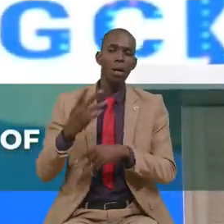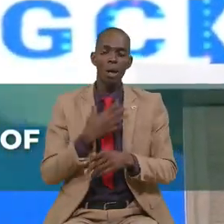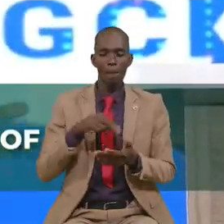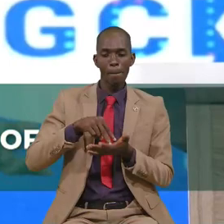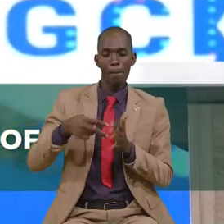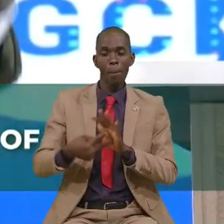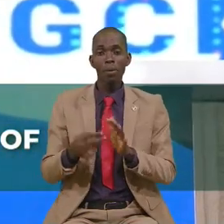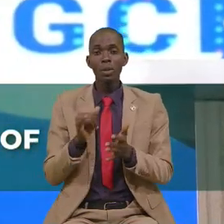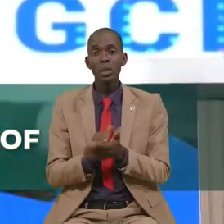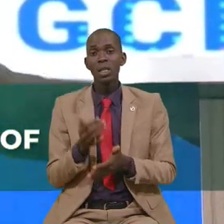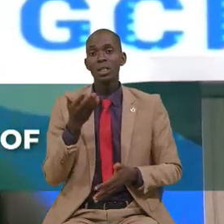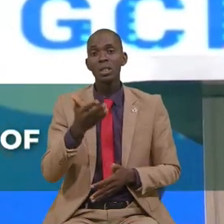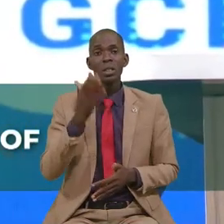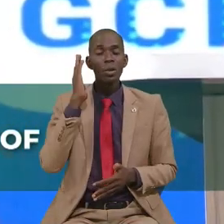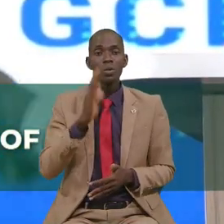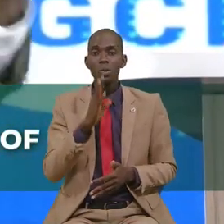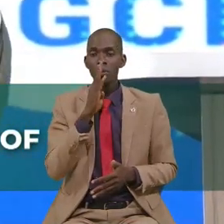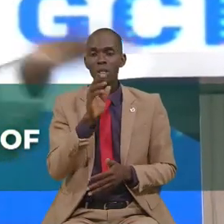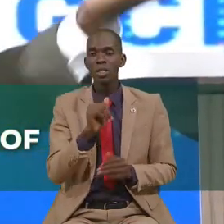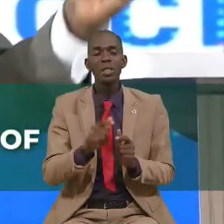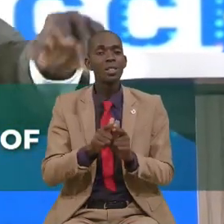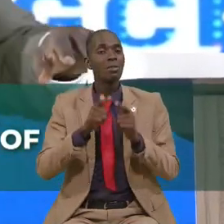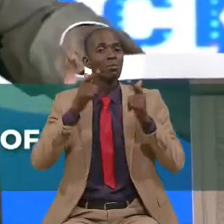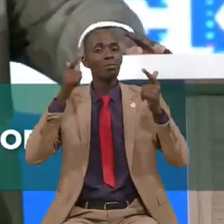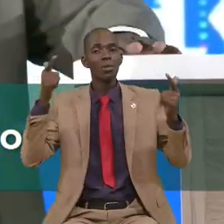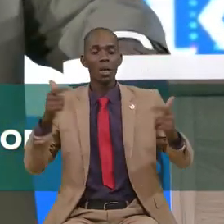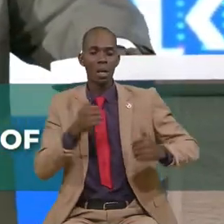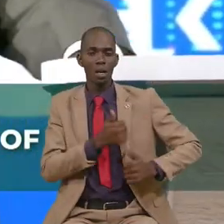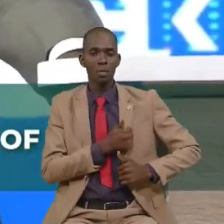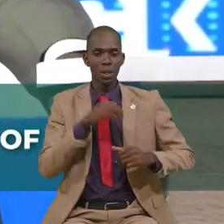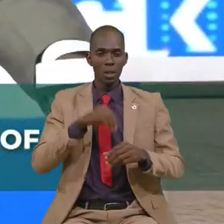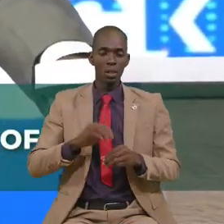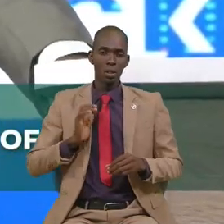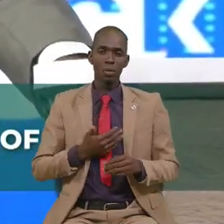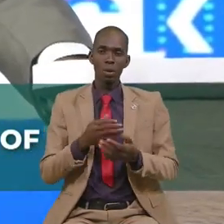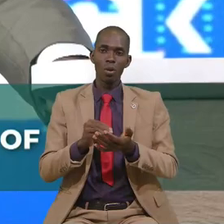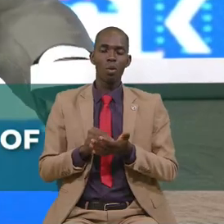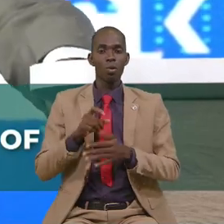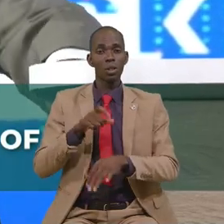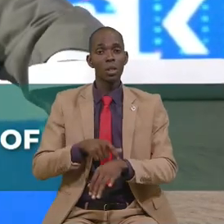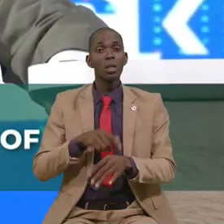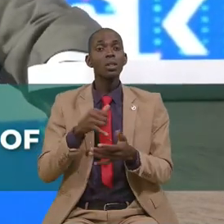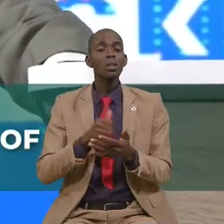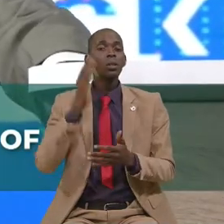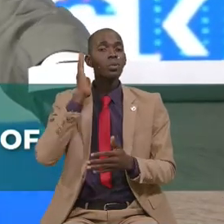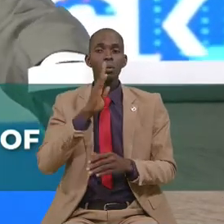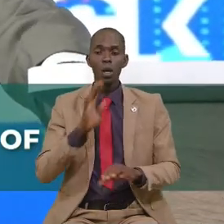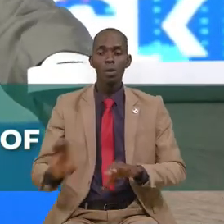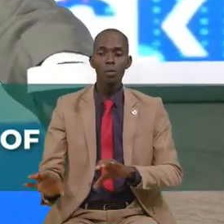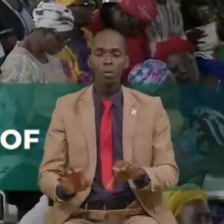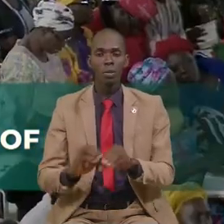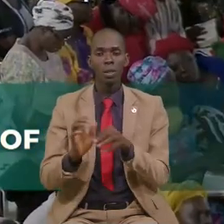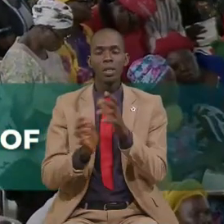a great exceeding army in our generation, it will be done in